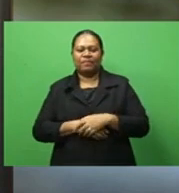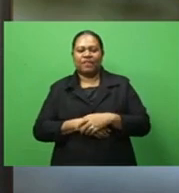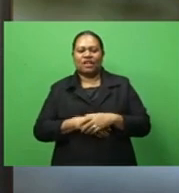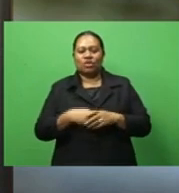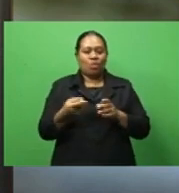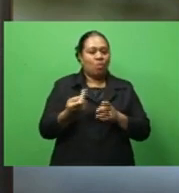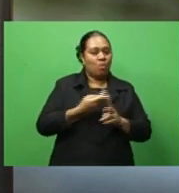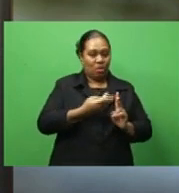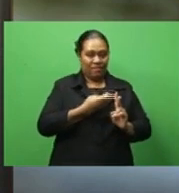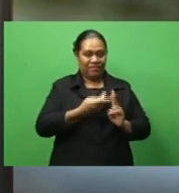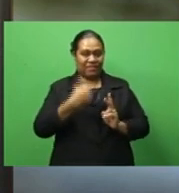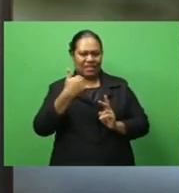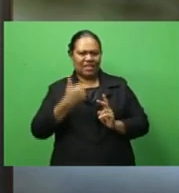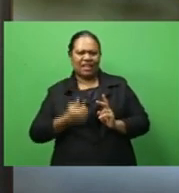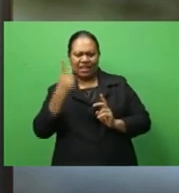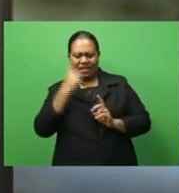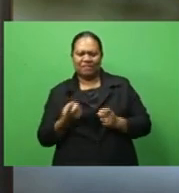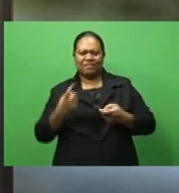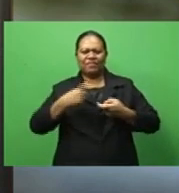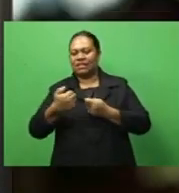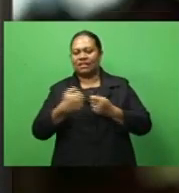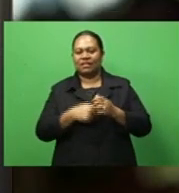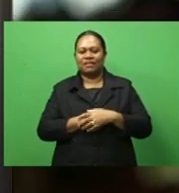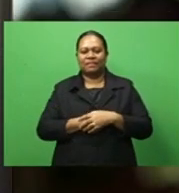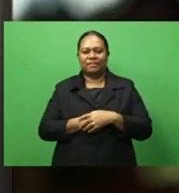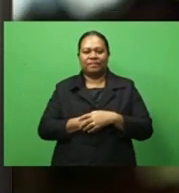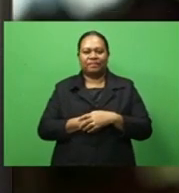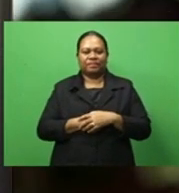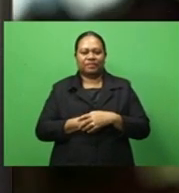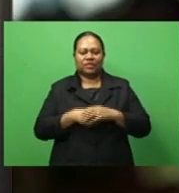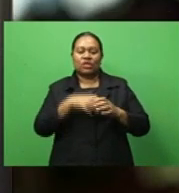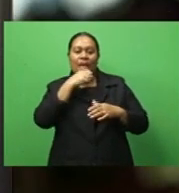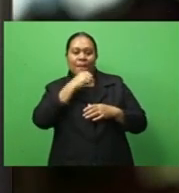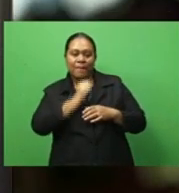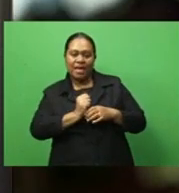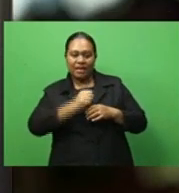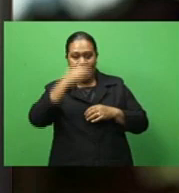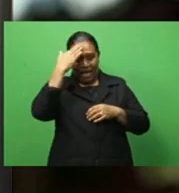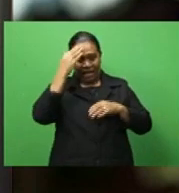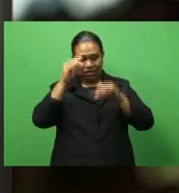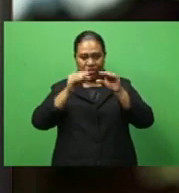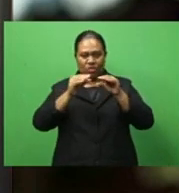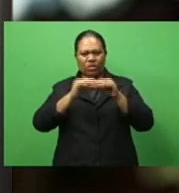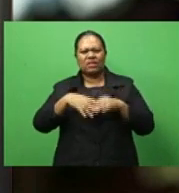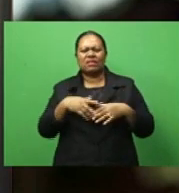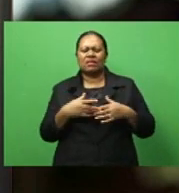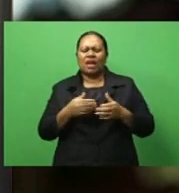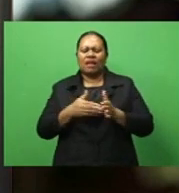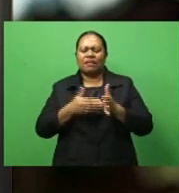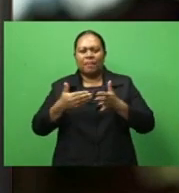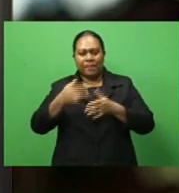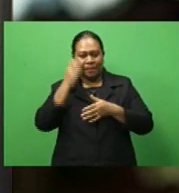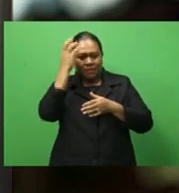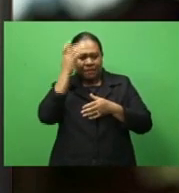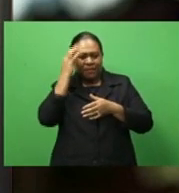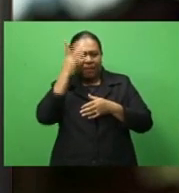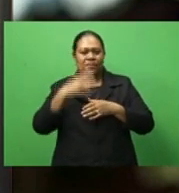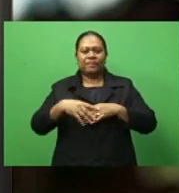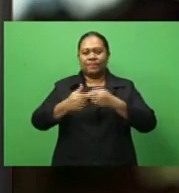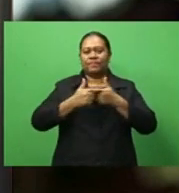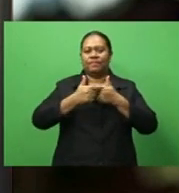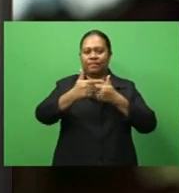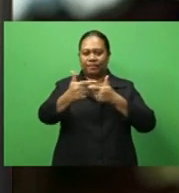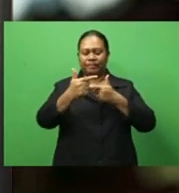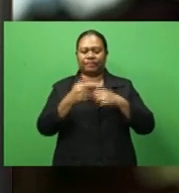side could nail a combined 8 field goal attempts. Fiji Men's Sevens head coach Gareth Baber is wary of the fitness level of players